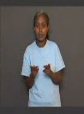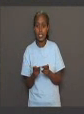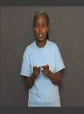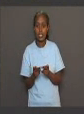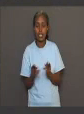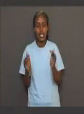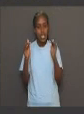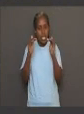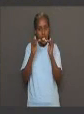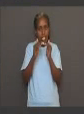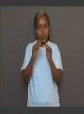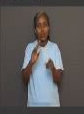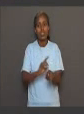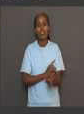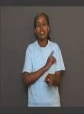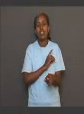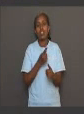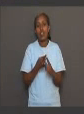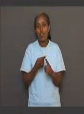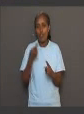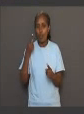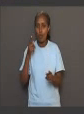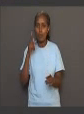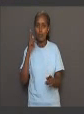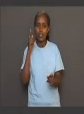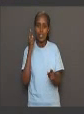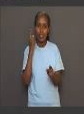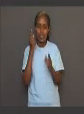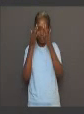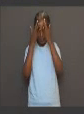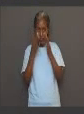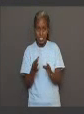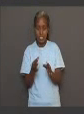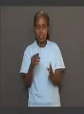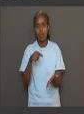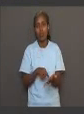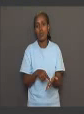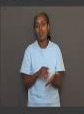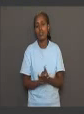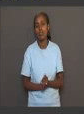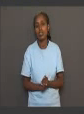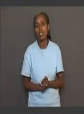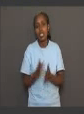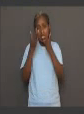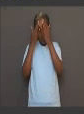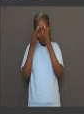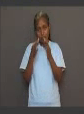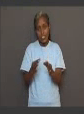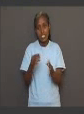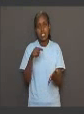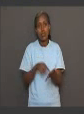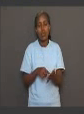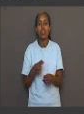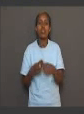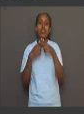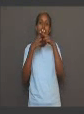that are equidistant from a fixed point. The fixed point is